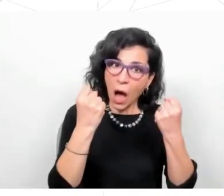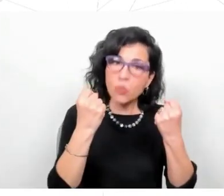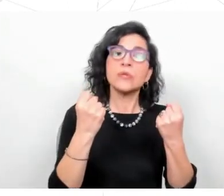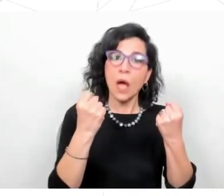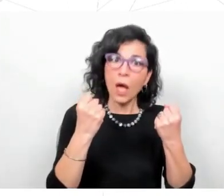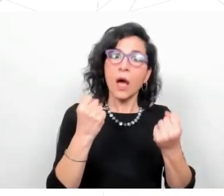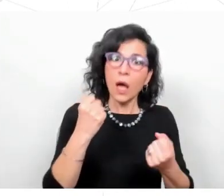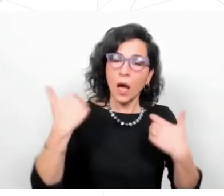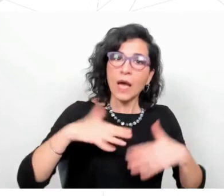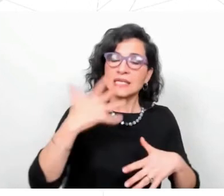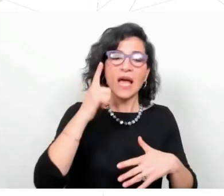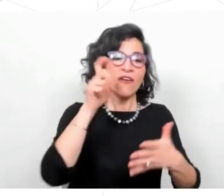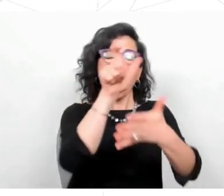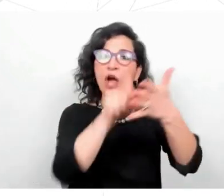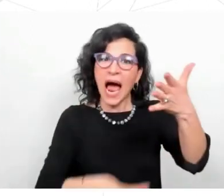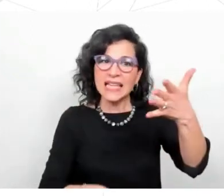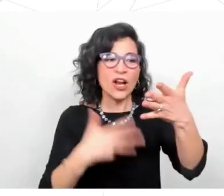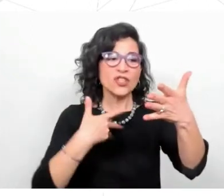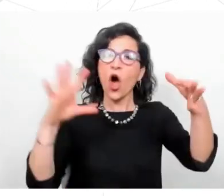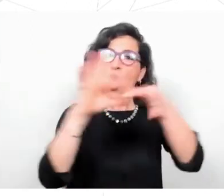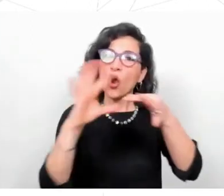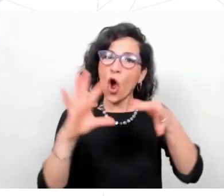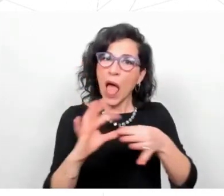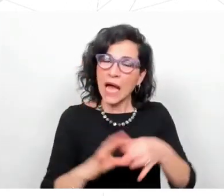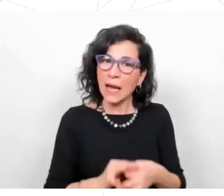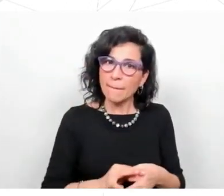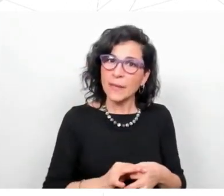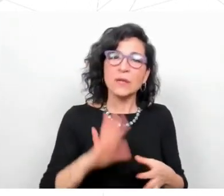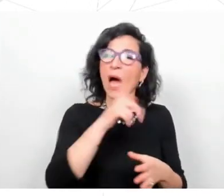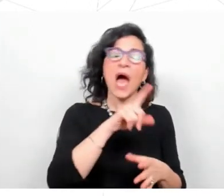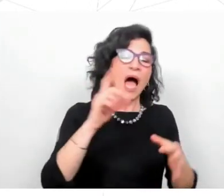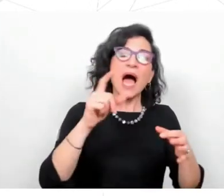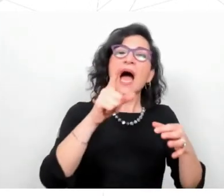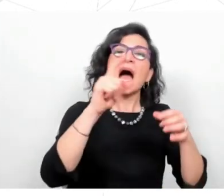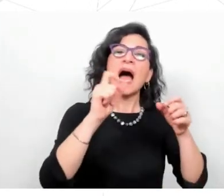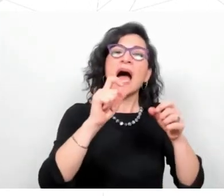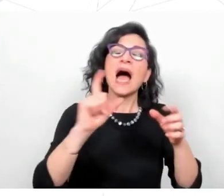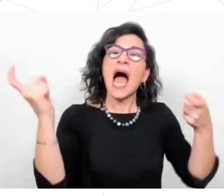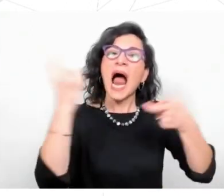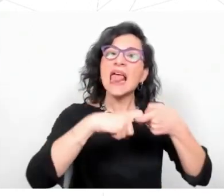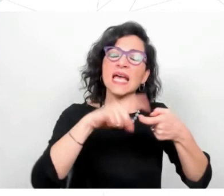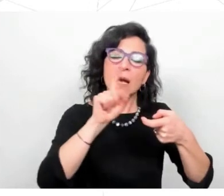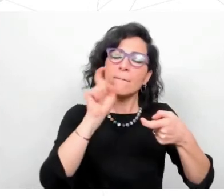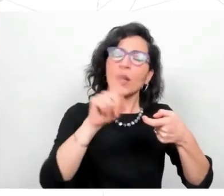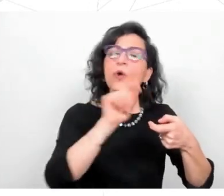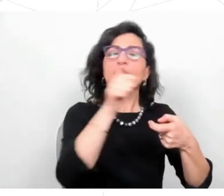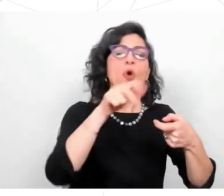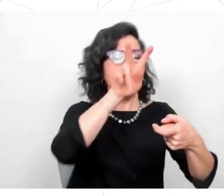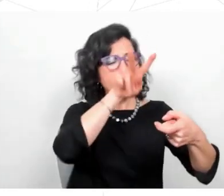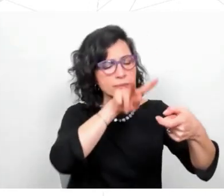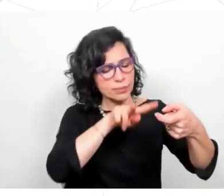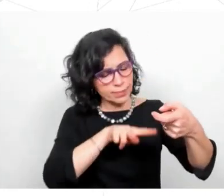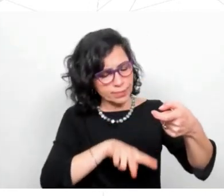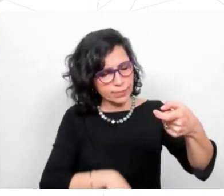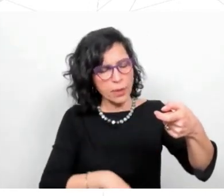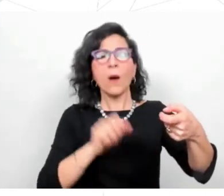information you need to, and then unpause it and move back into it. So what I'm going to do is actually, we're going to navigate a website.